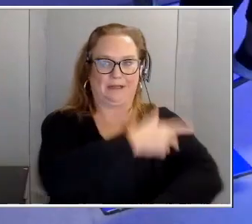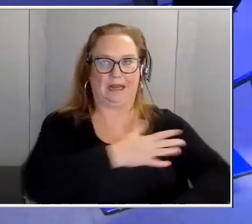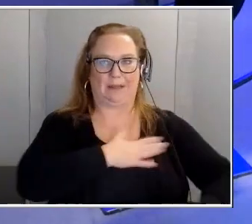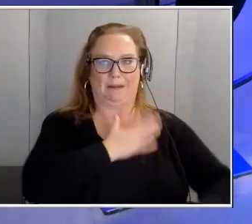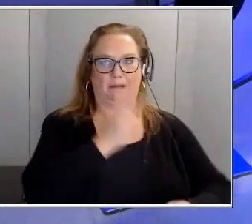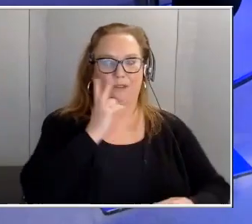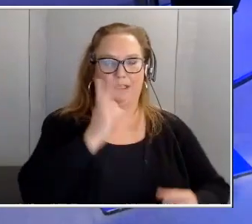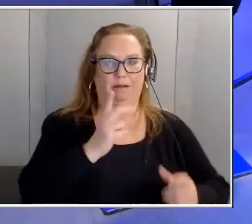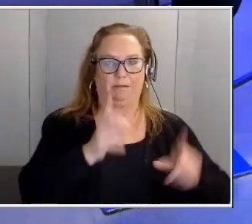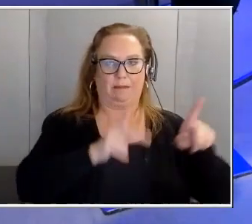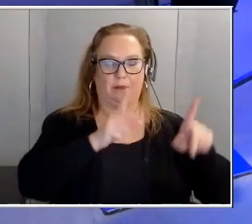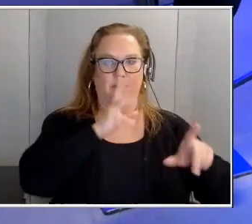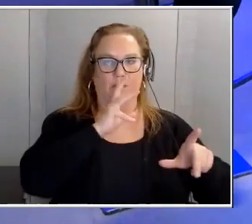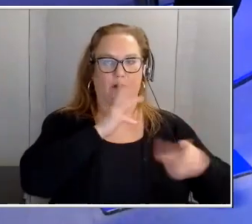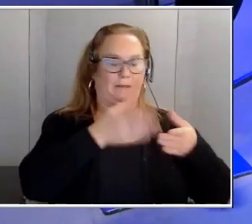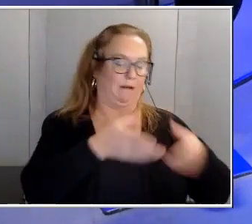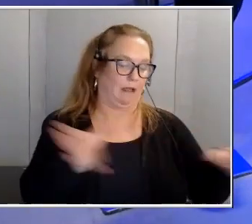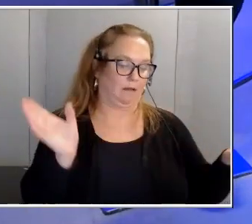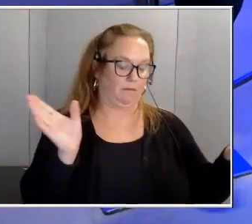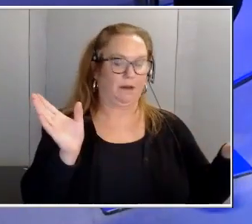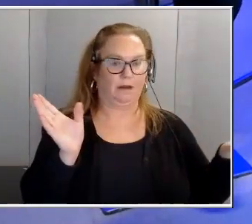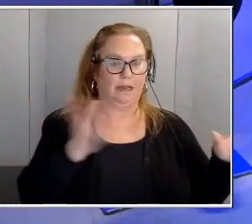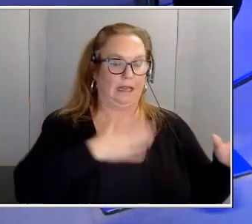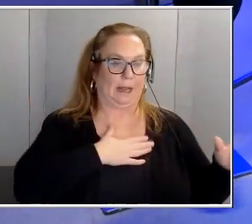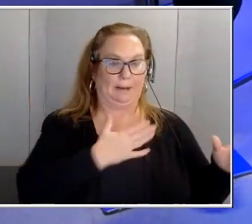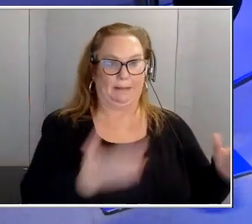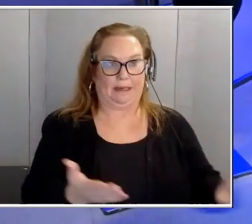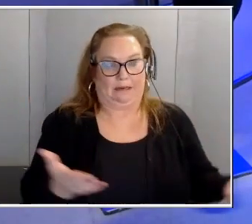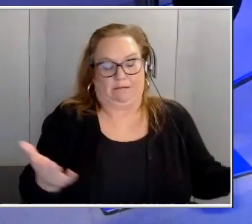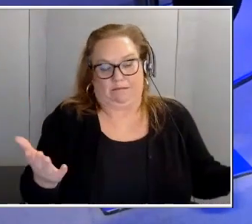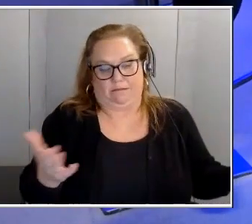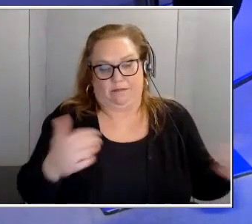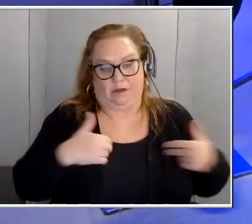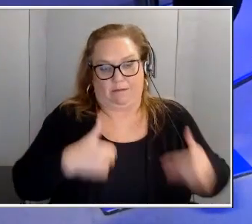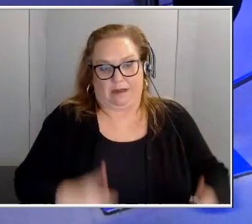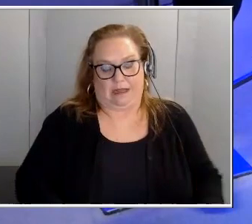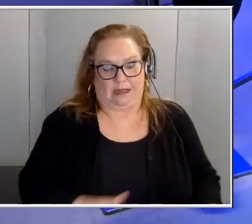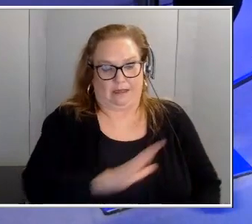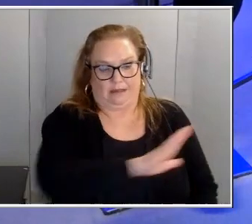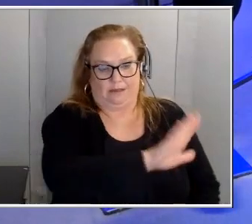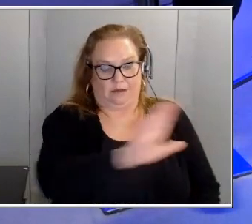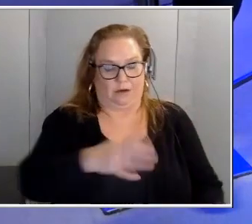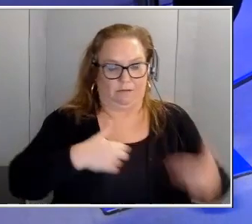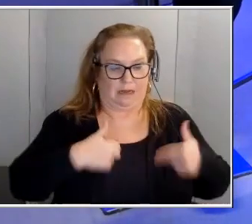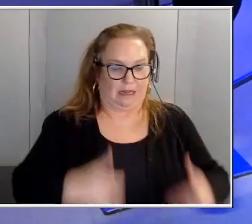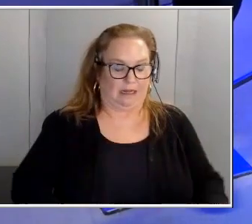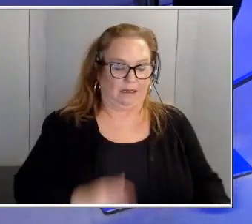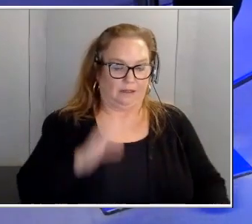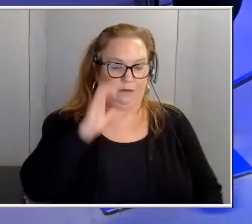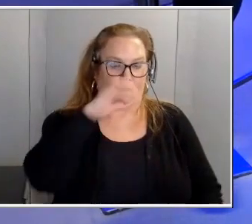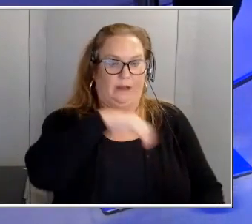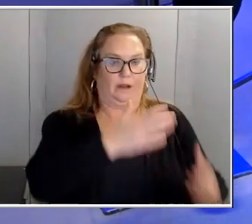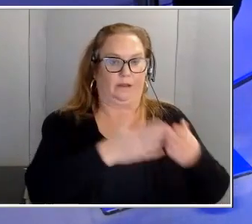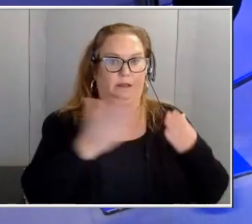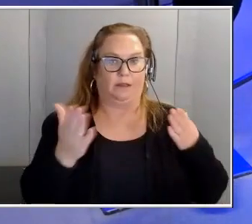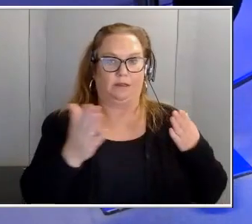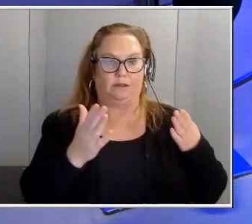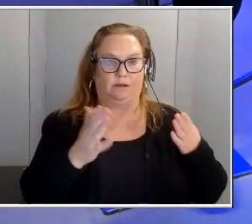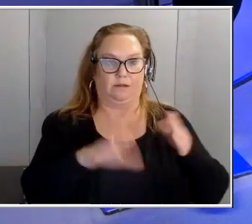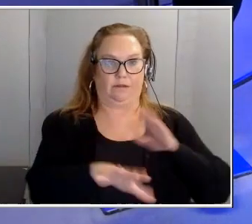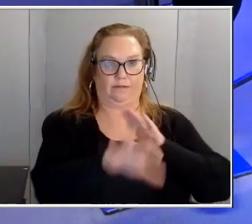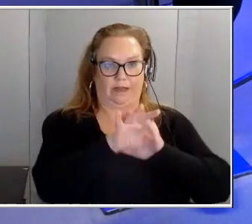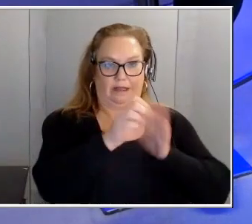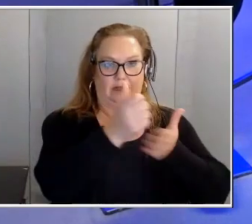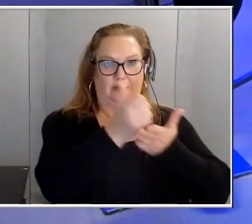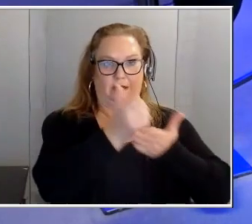right. If people can talk about it out in the open and admit their body's just their body. It does all sorts of weird different things, and you just got to find the right help.